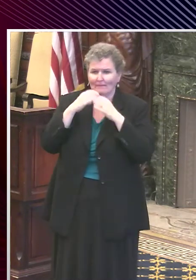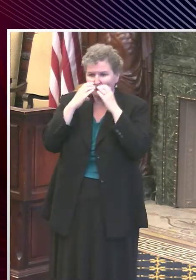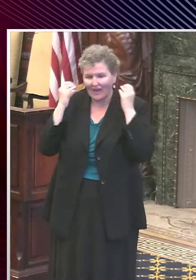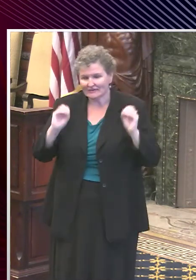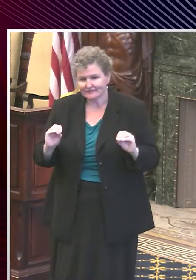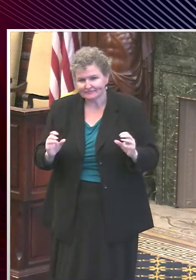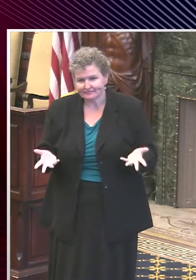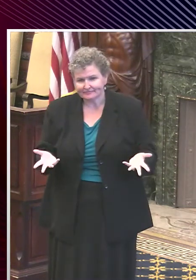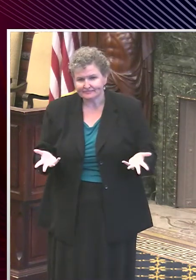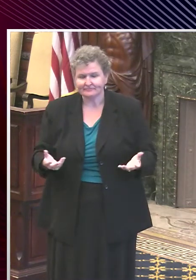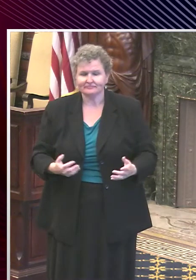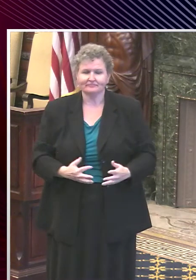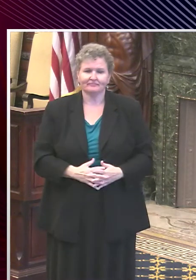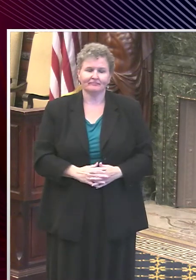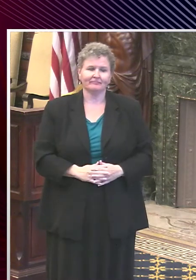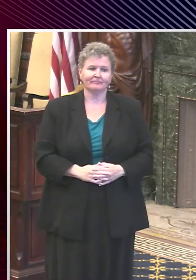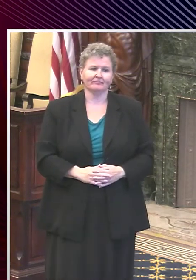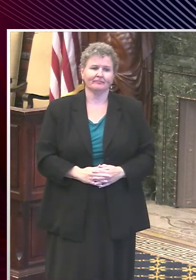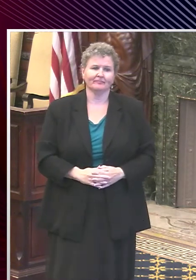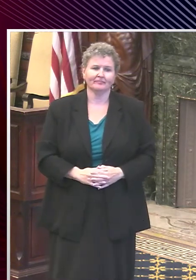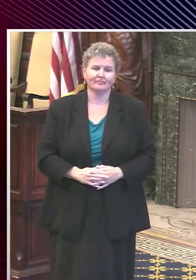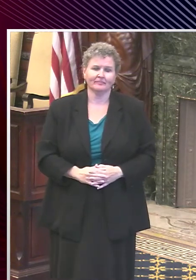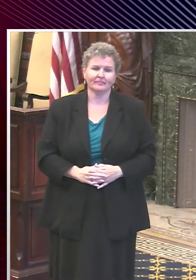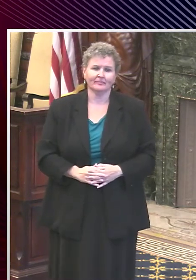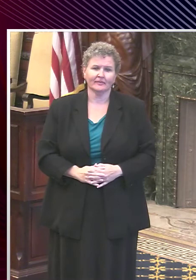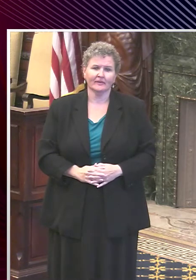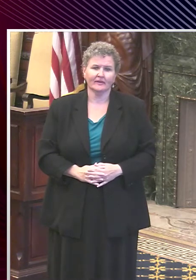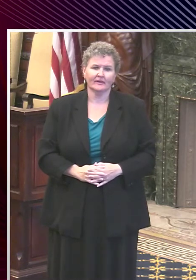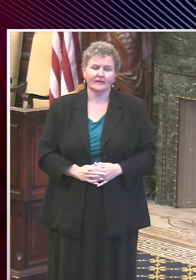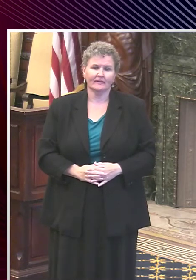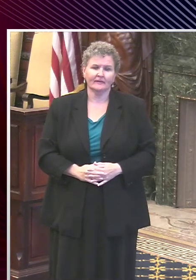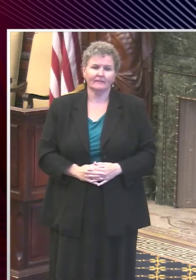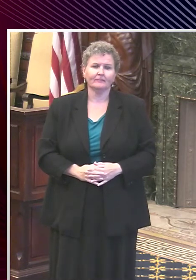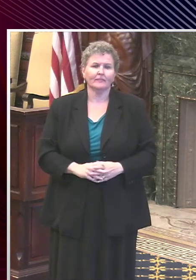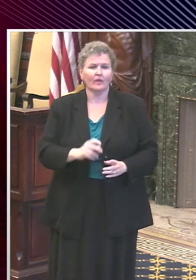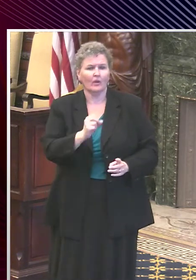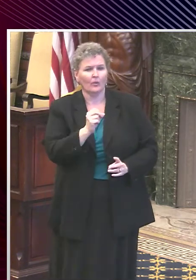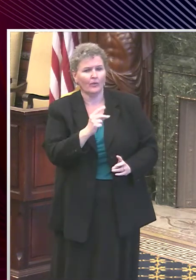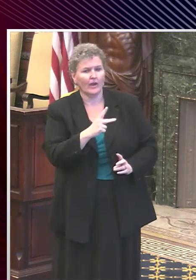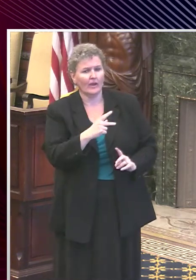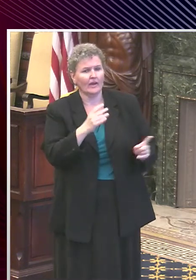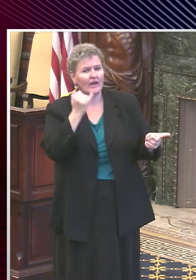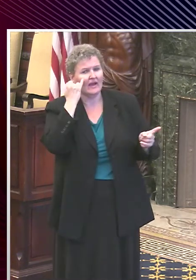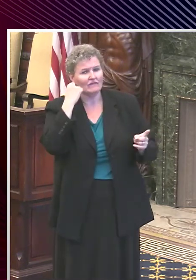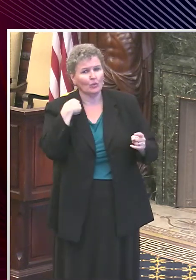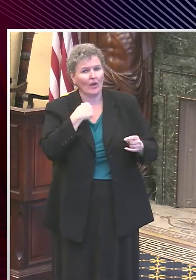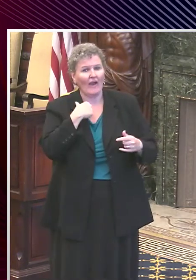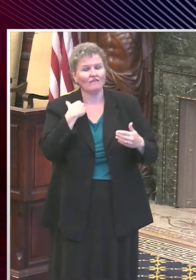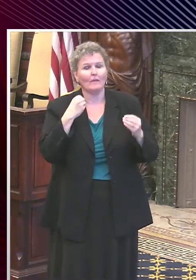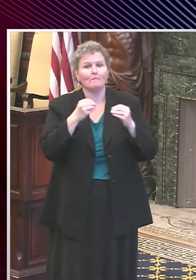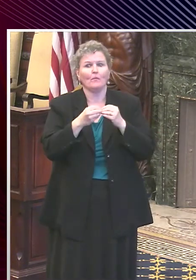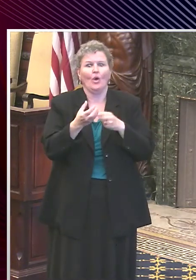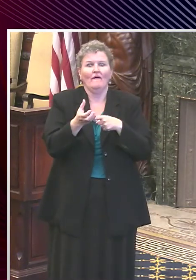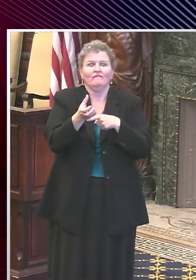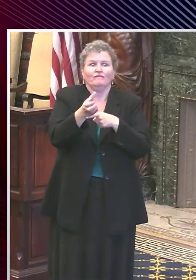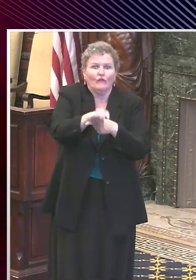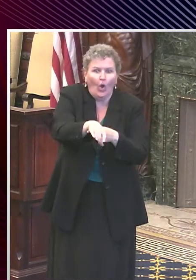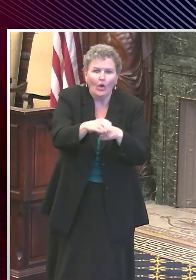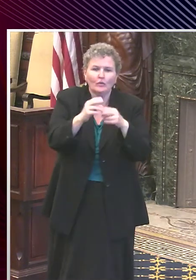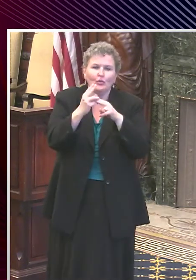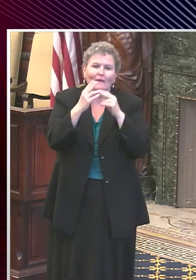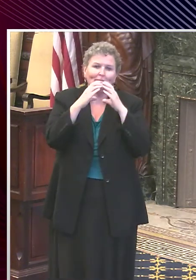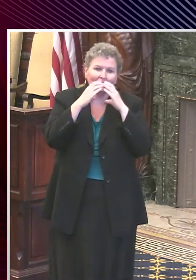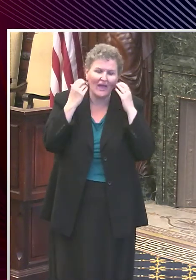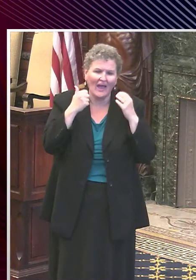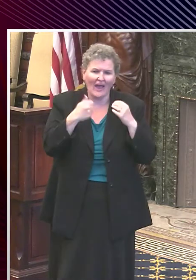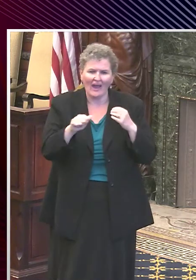Well, if we're not going to be a little more forceful with the mask mandate or anything